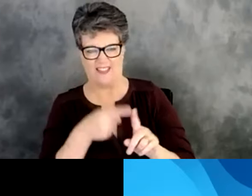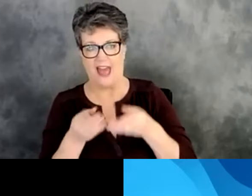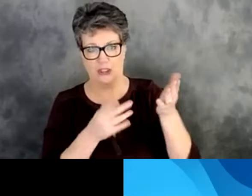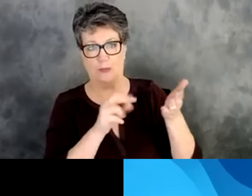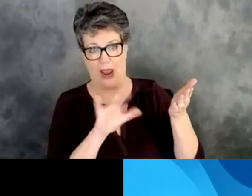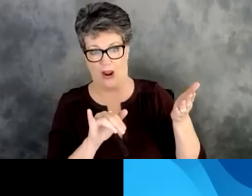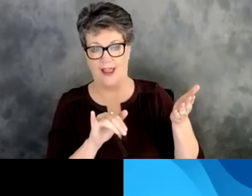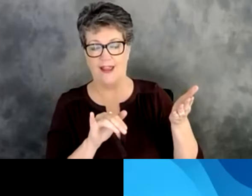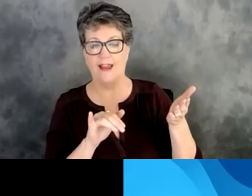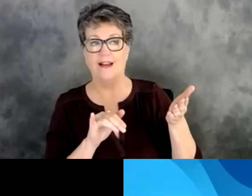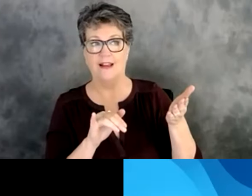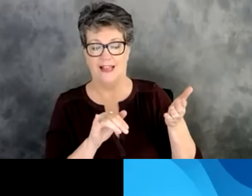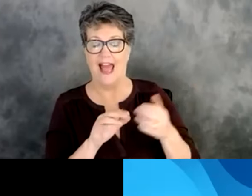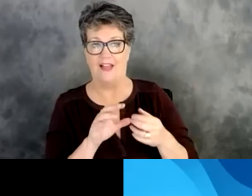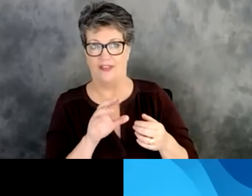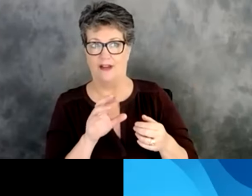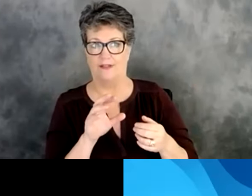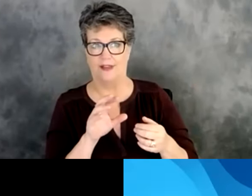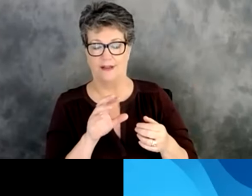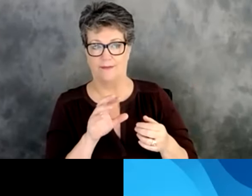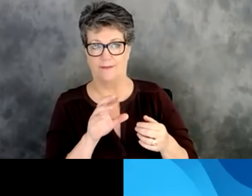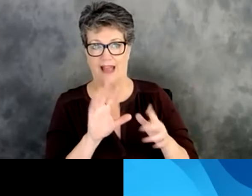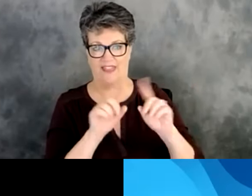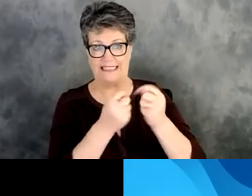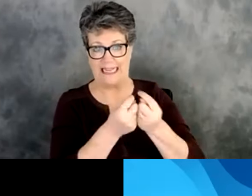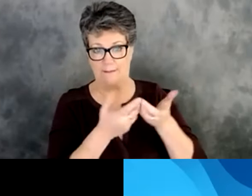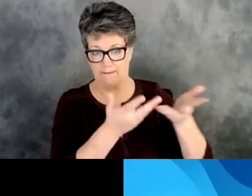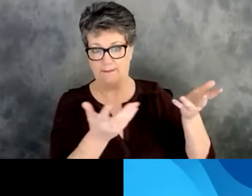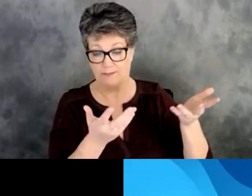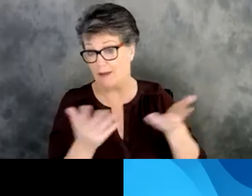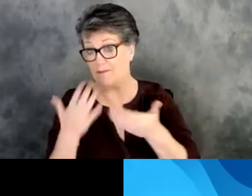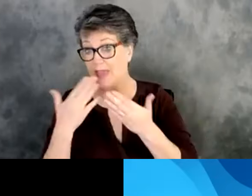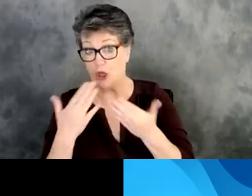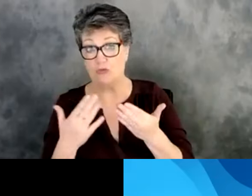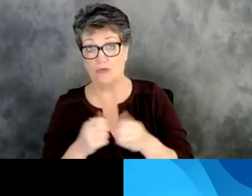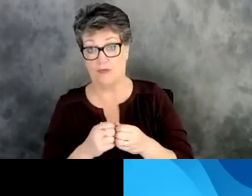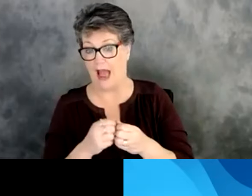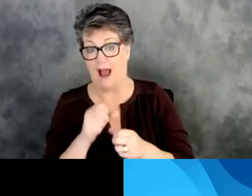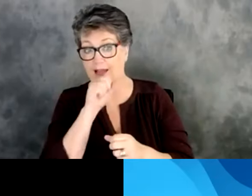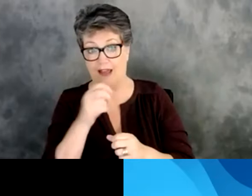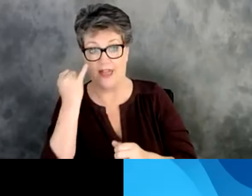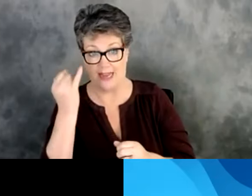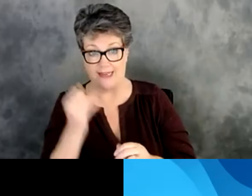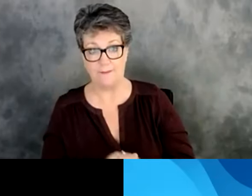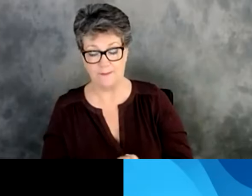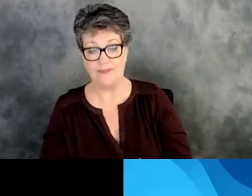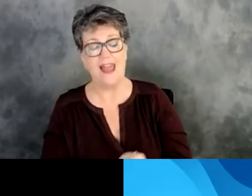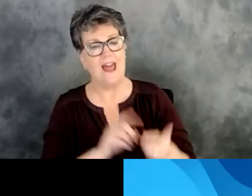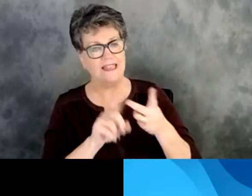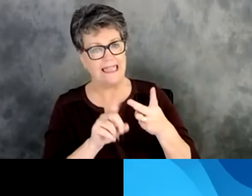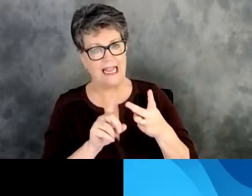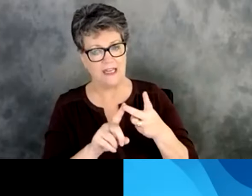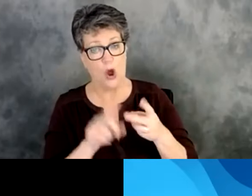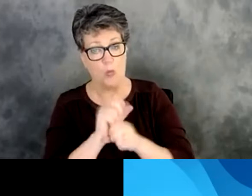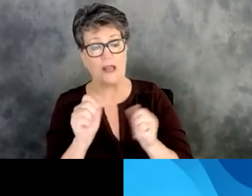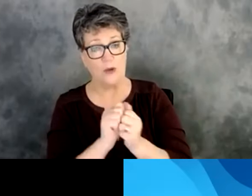in the West and the CDPH team, but that may, that's very, thank you. That's very, I love that idea. And then the second is working